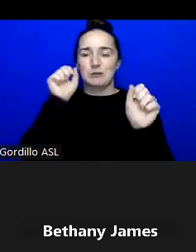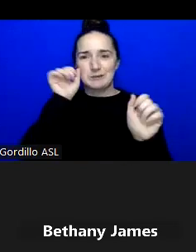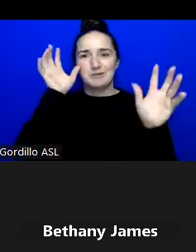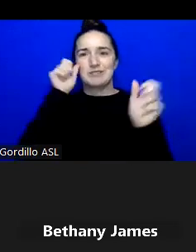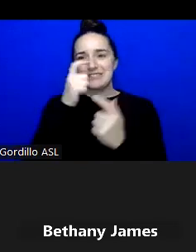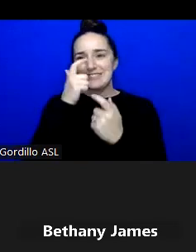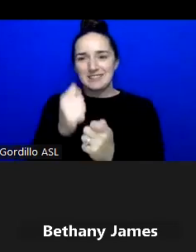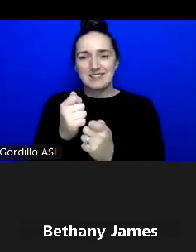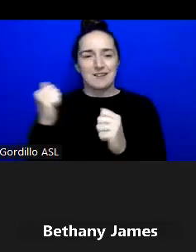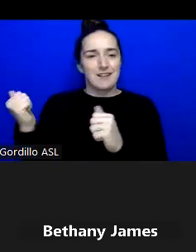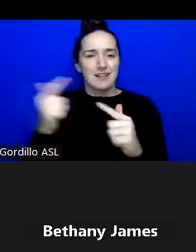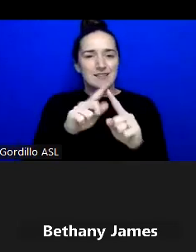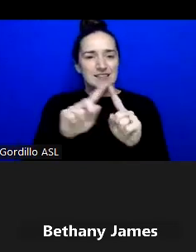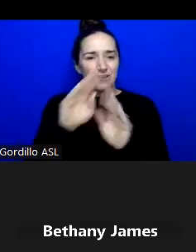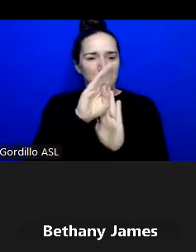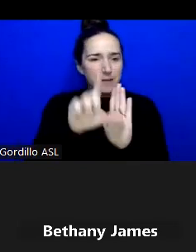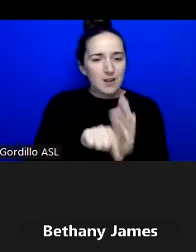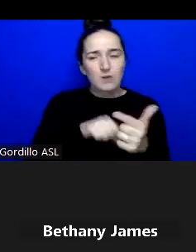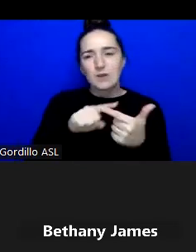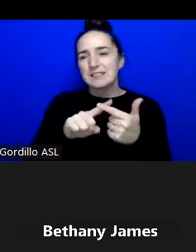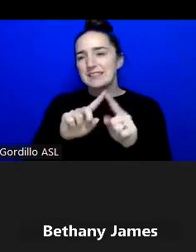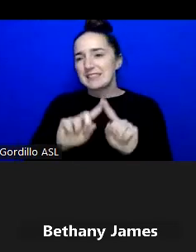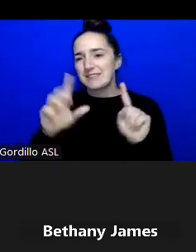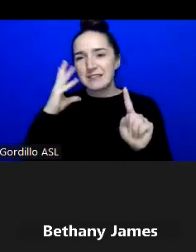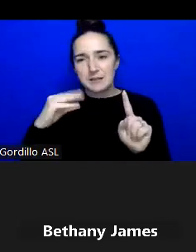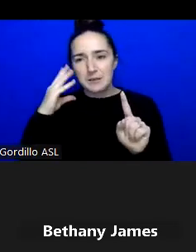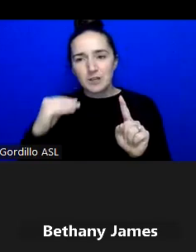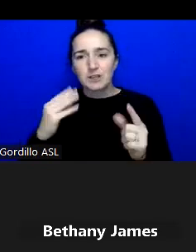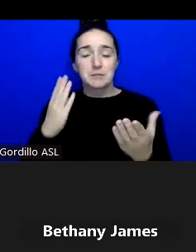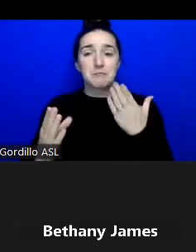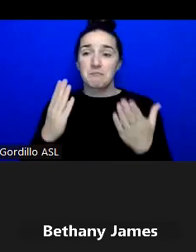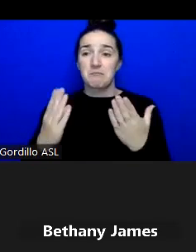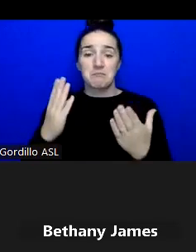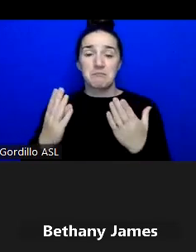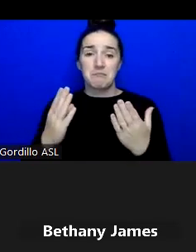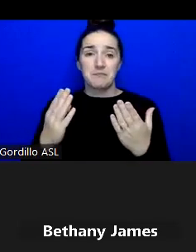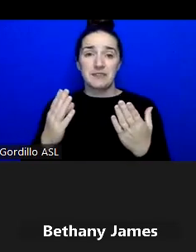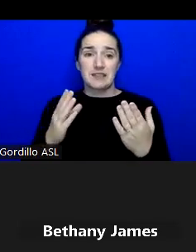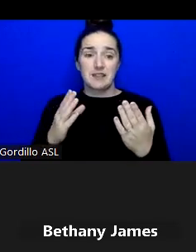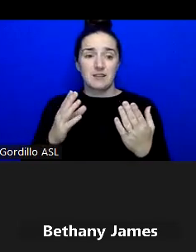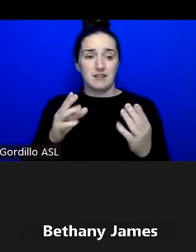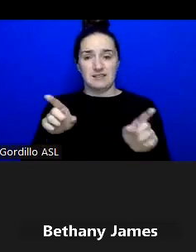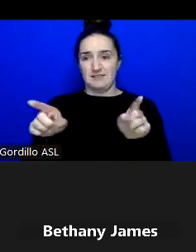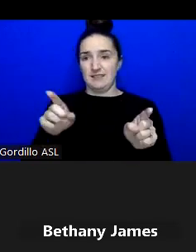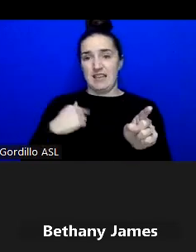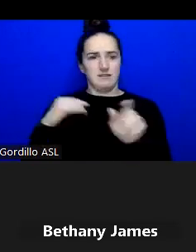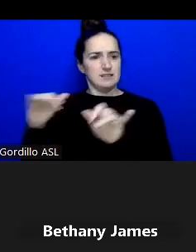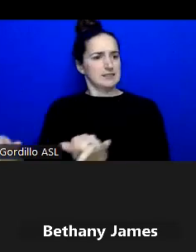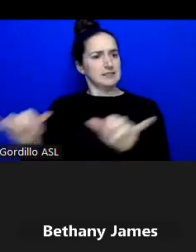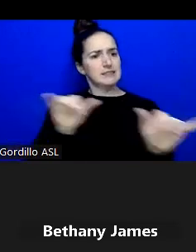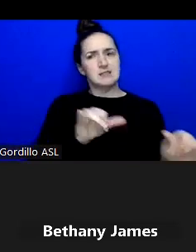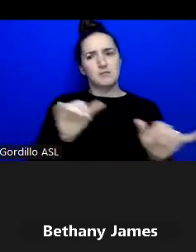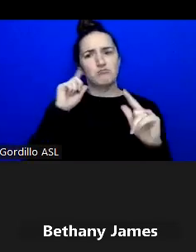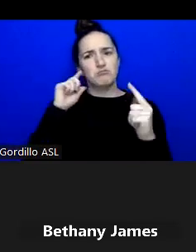different backgrounds and different experiences, and somebody may have very similar hearing loss, but their perception of it may be very